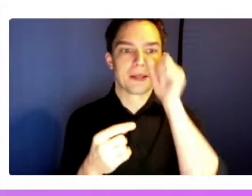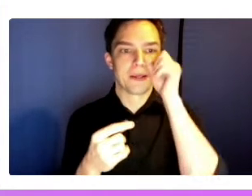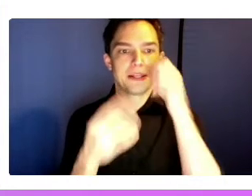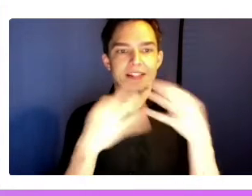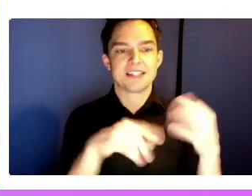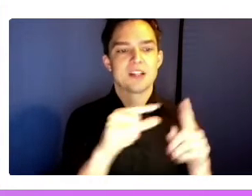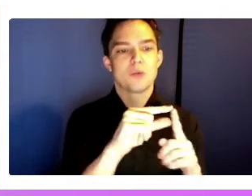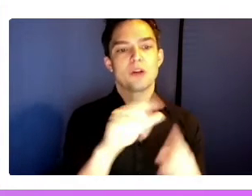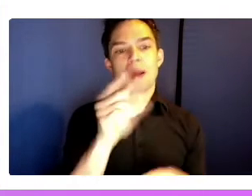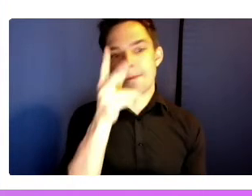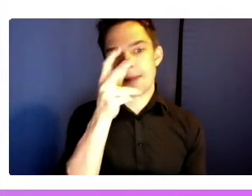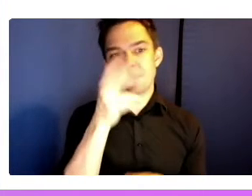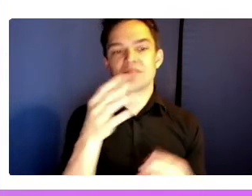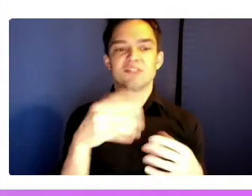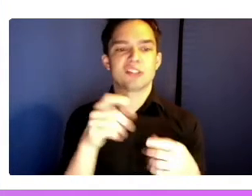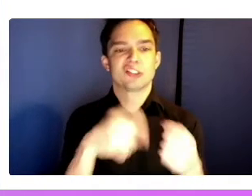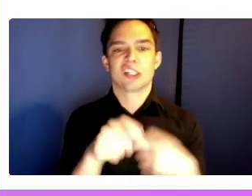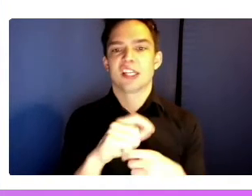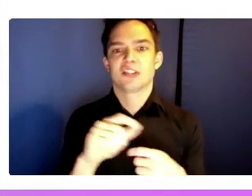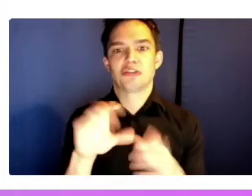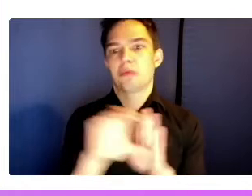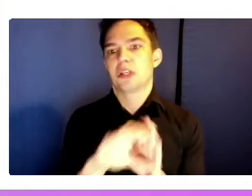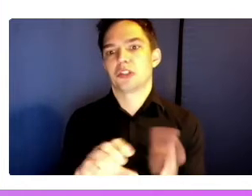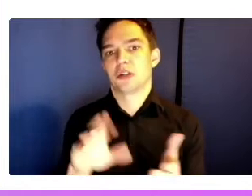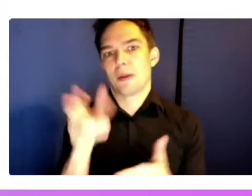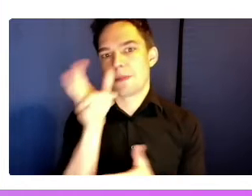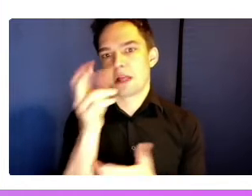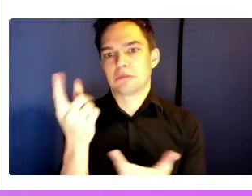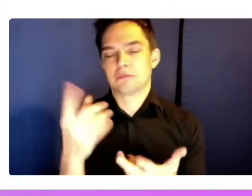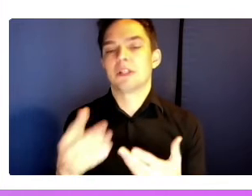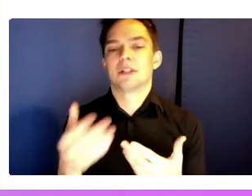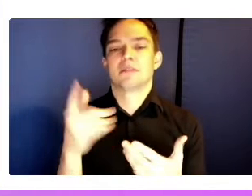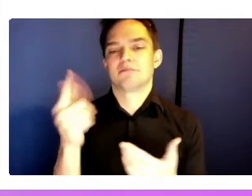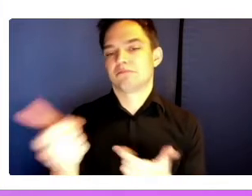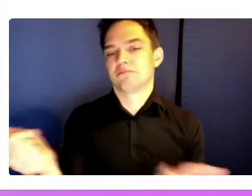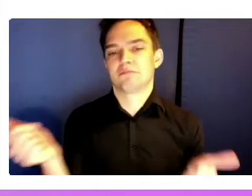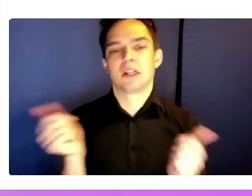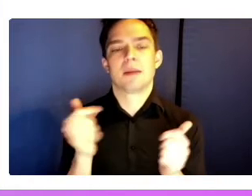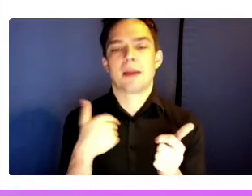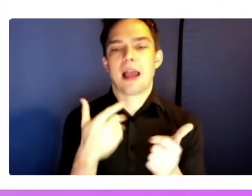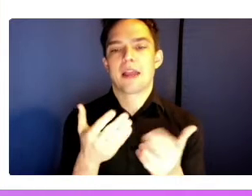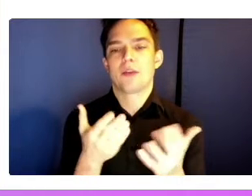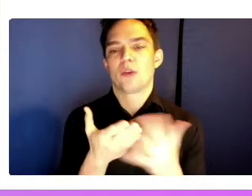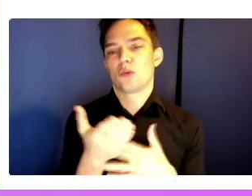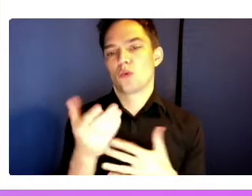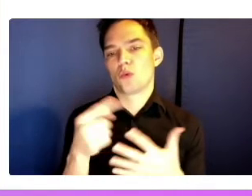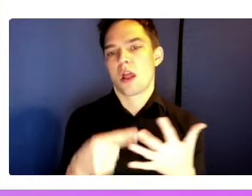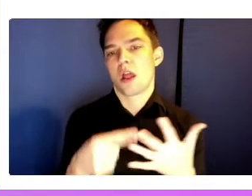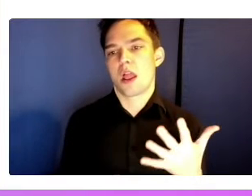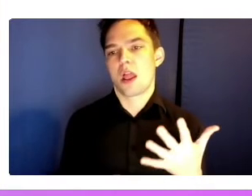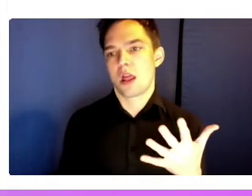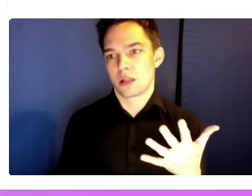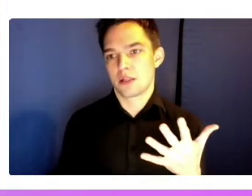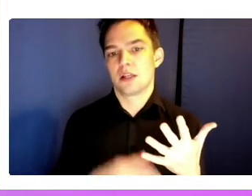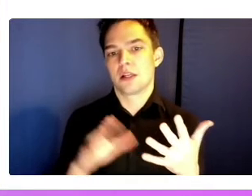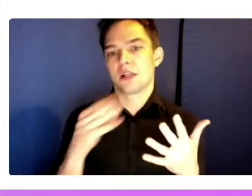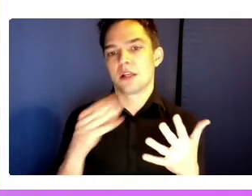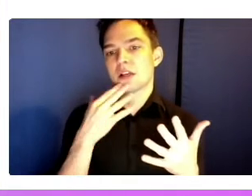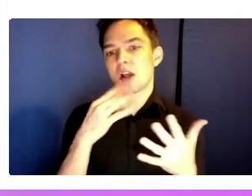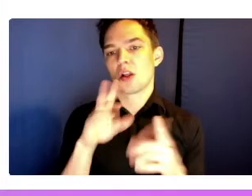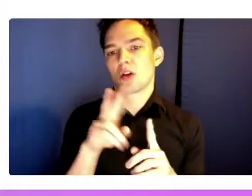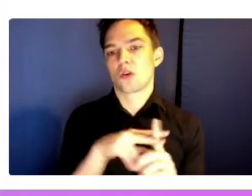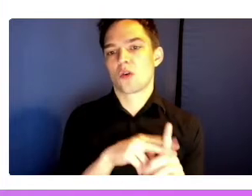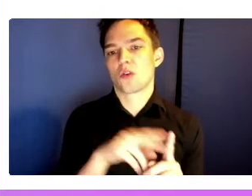word bug. Either way, your choice. I actually went through and I color coded the